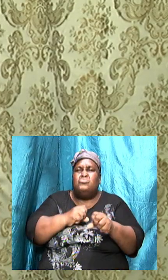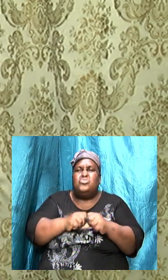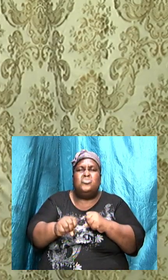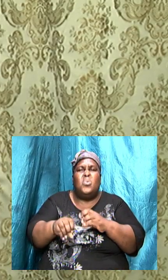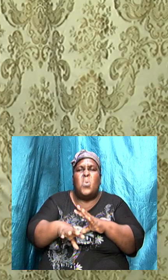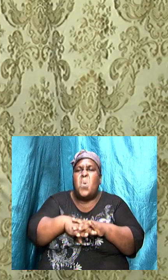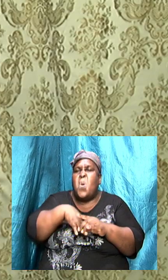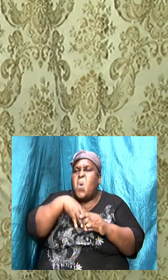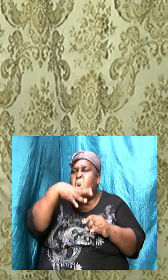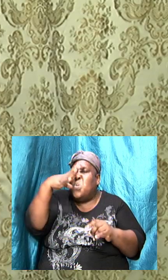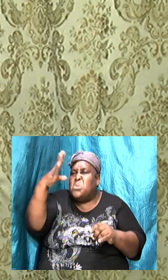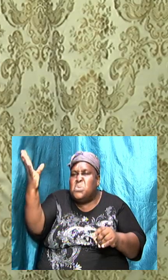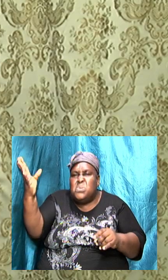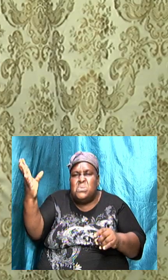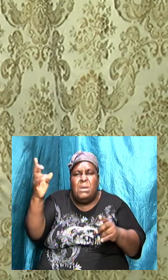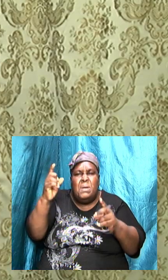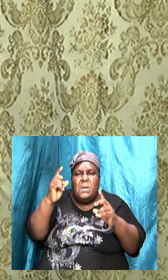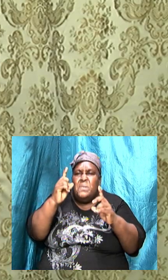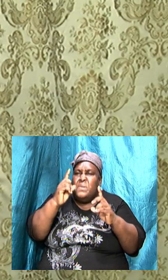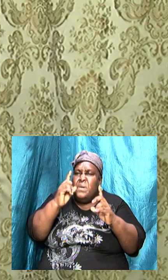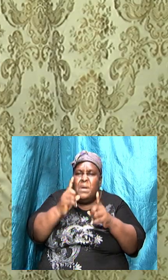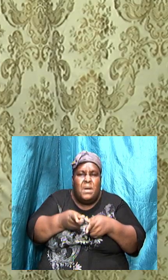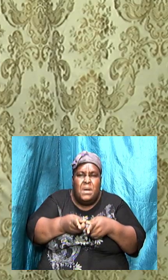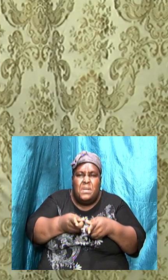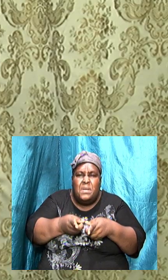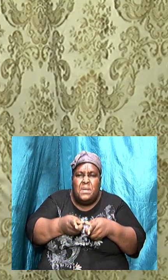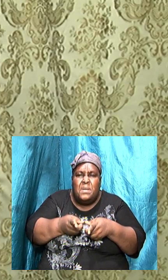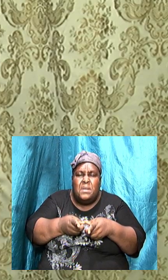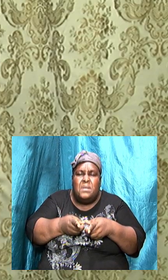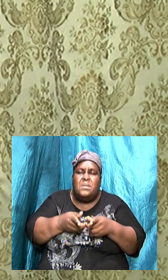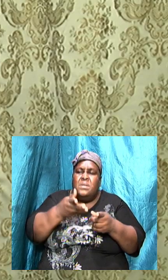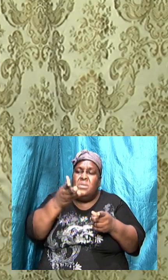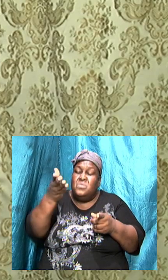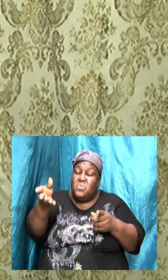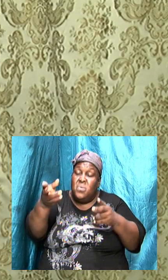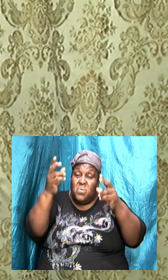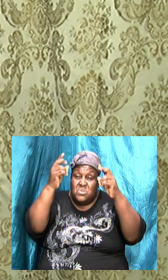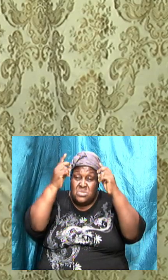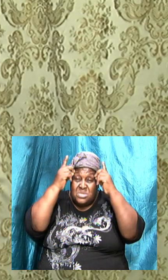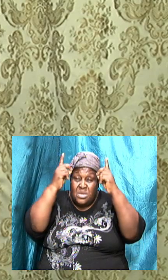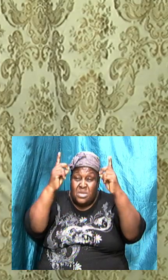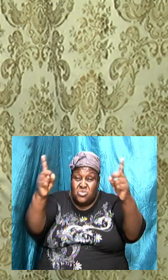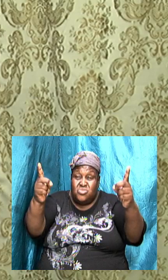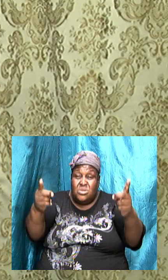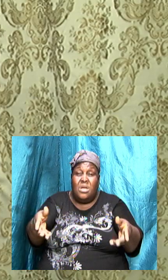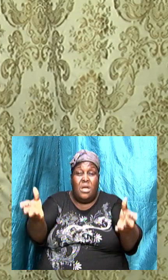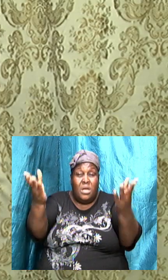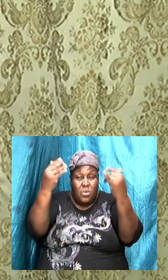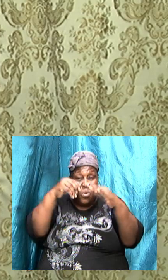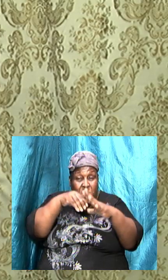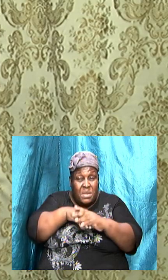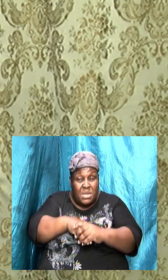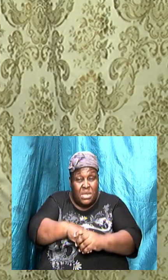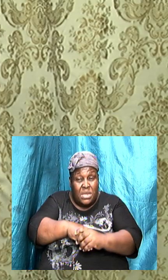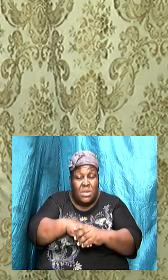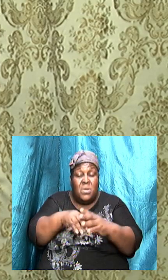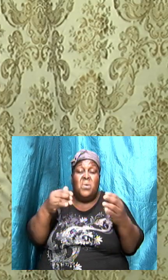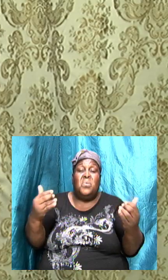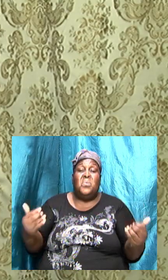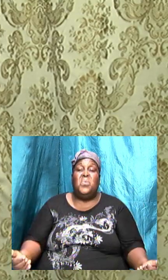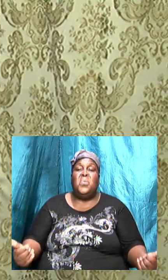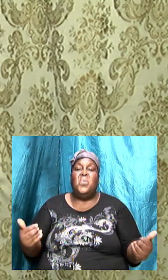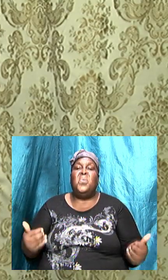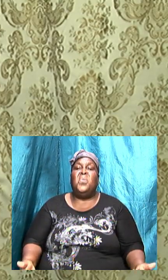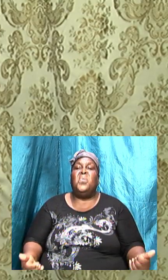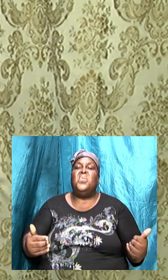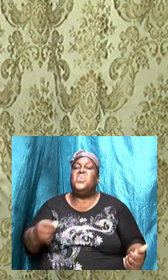want us to understand that those doctrines that are coming in, that no is